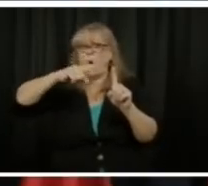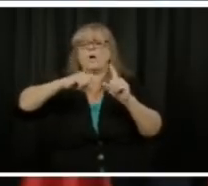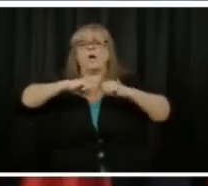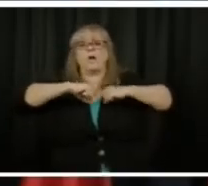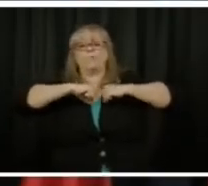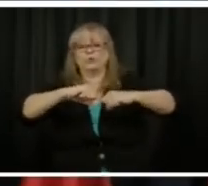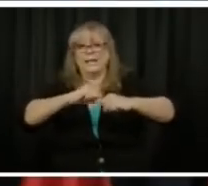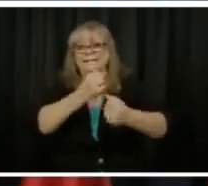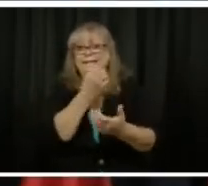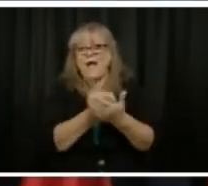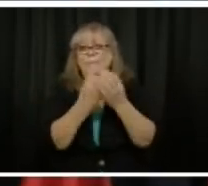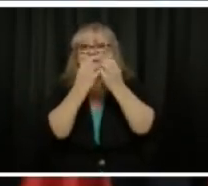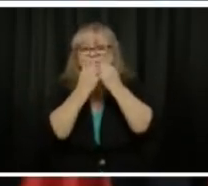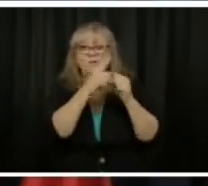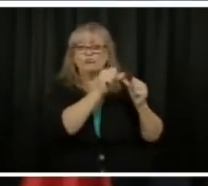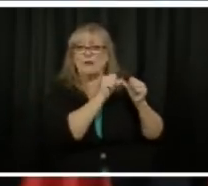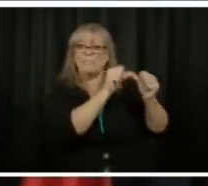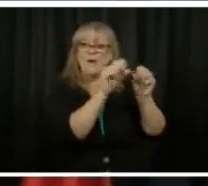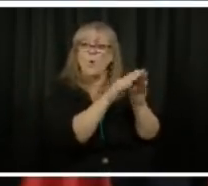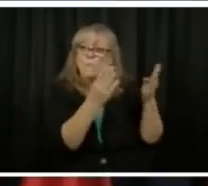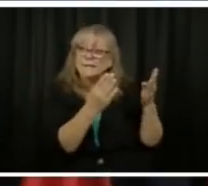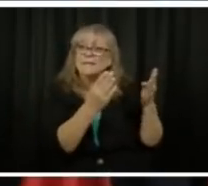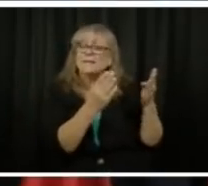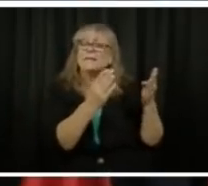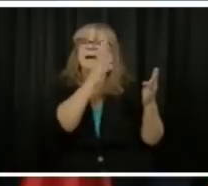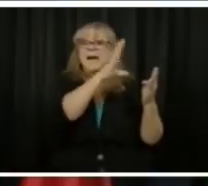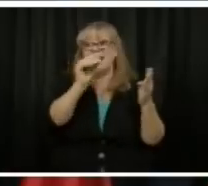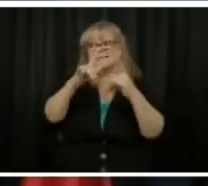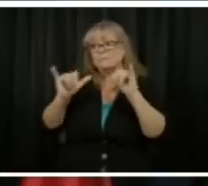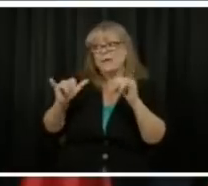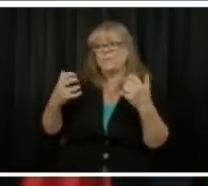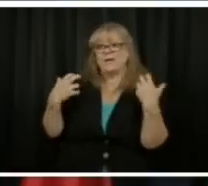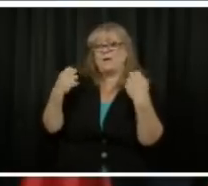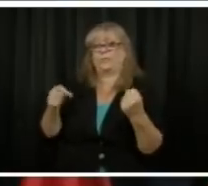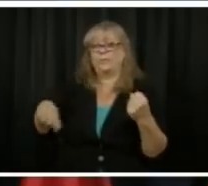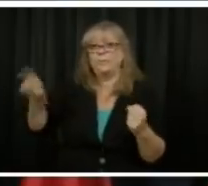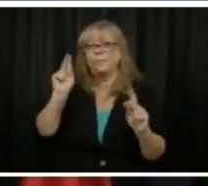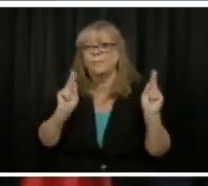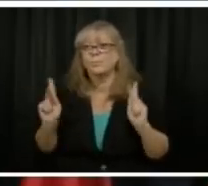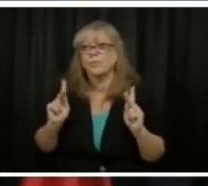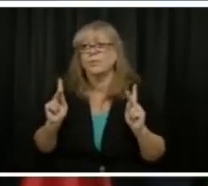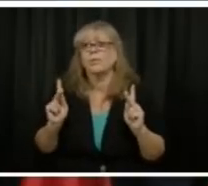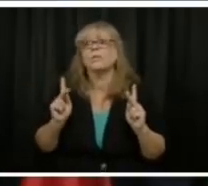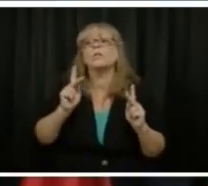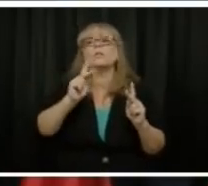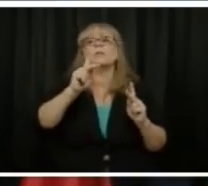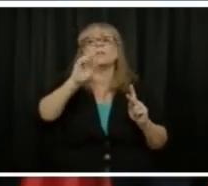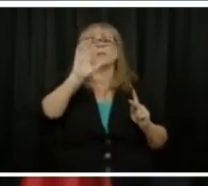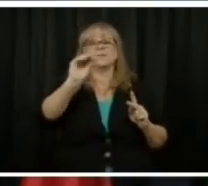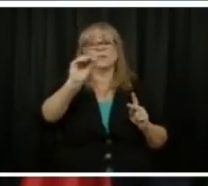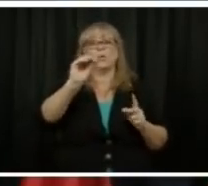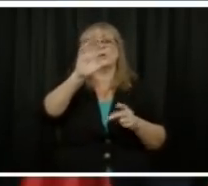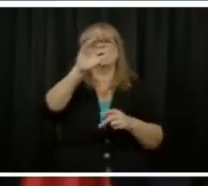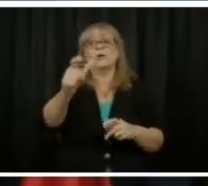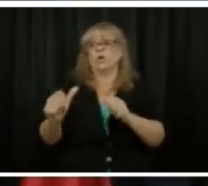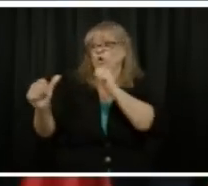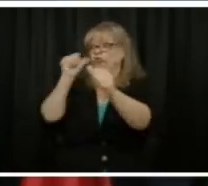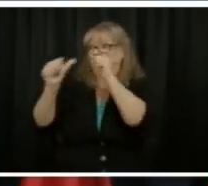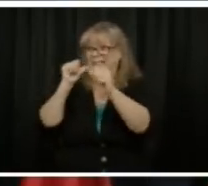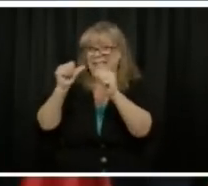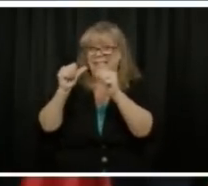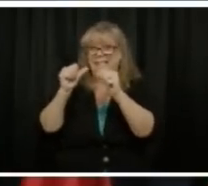health necessity in our state because alcohol reduces inhibition, and when people are out late at night, we are seeing that spread